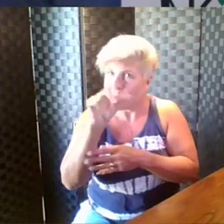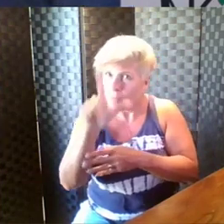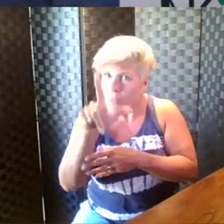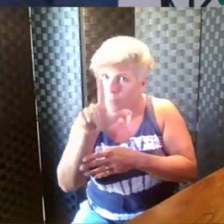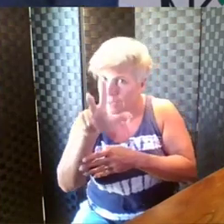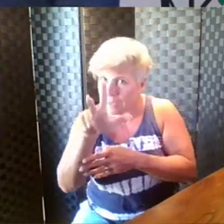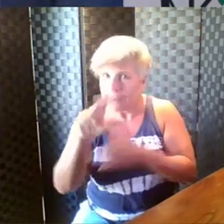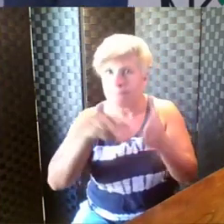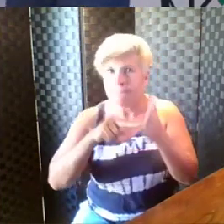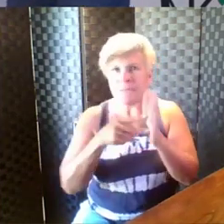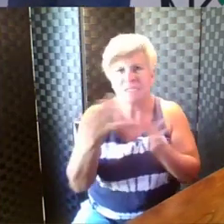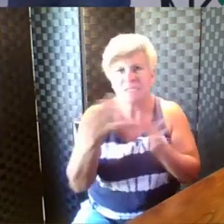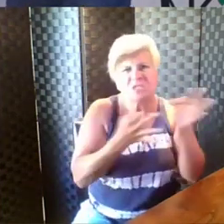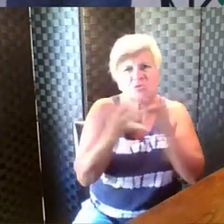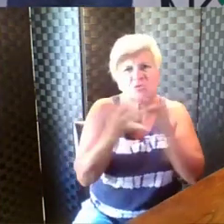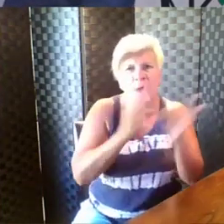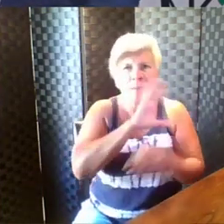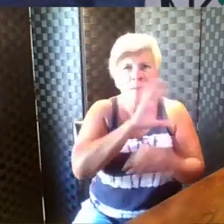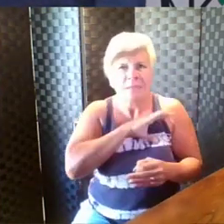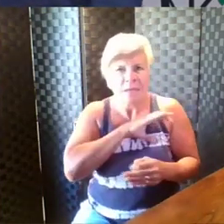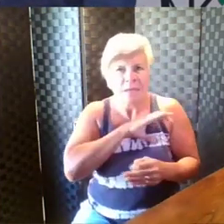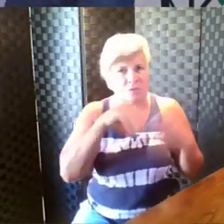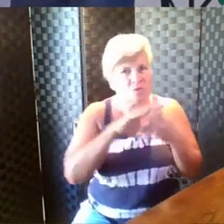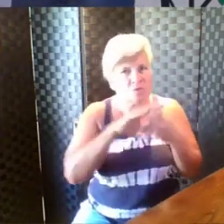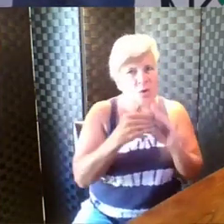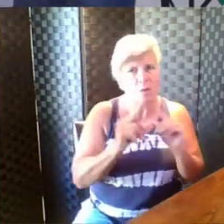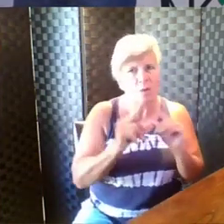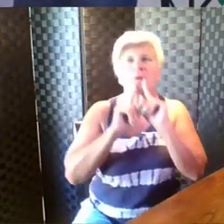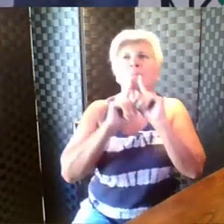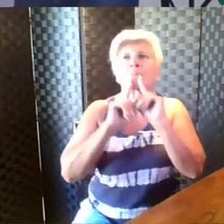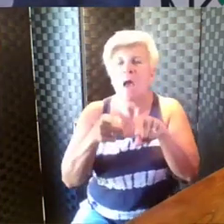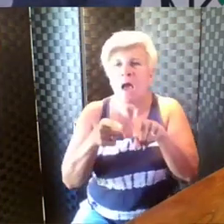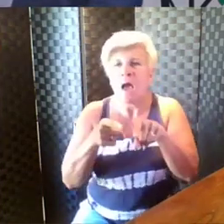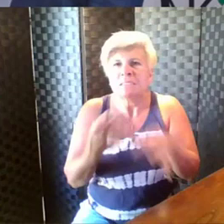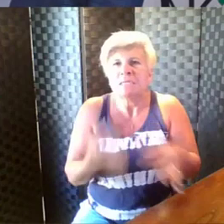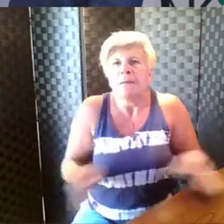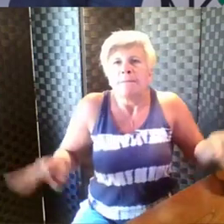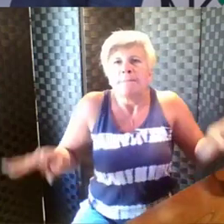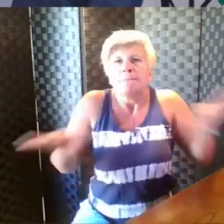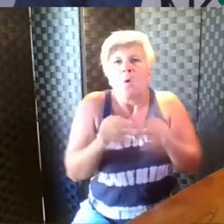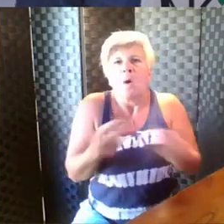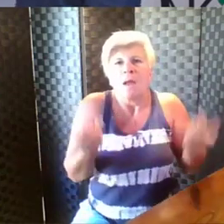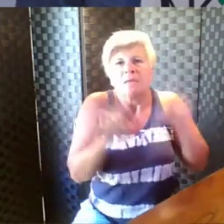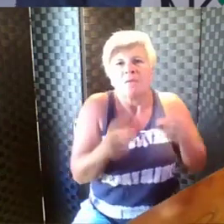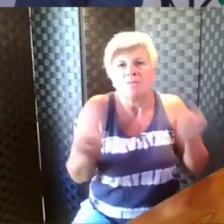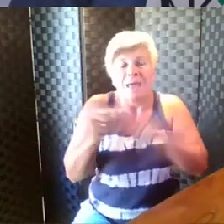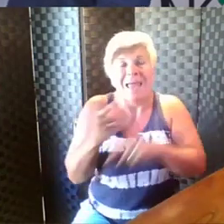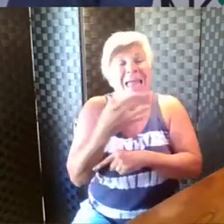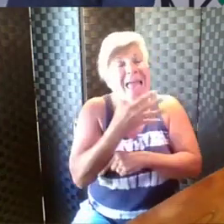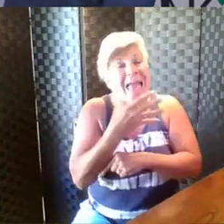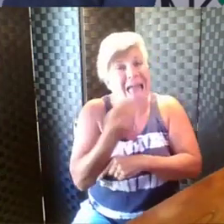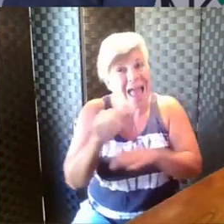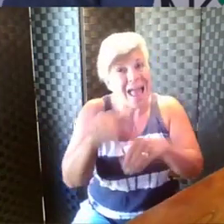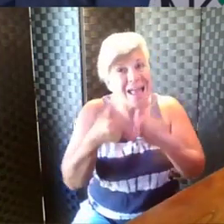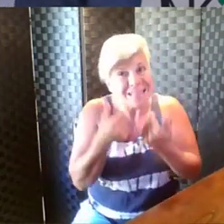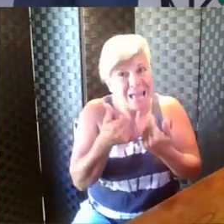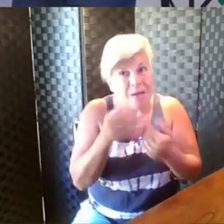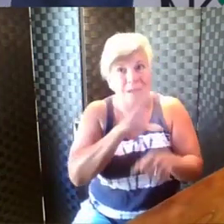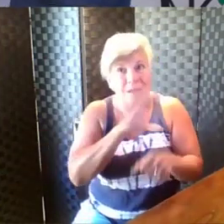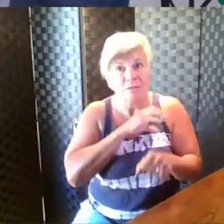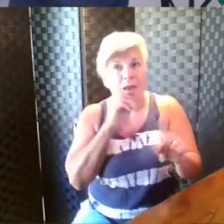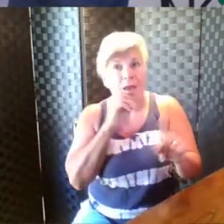says to describe how characters in a story respond to major events and how characters affect the